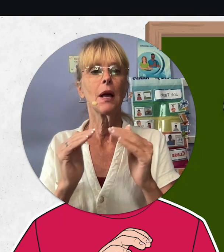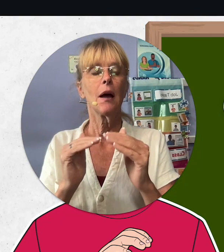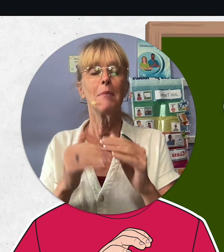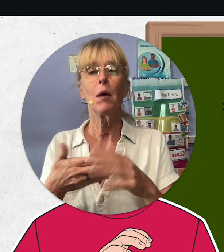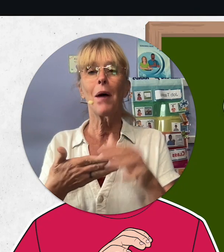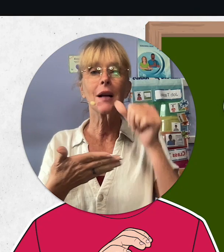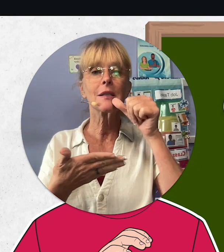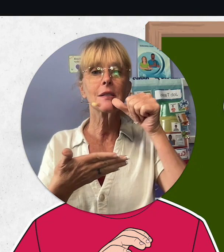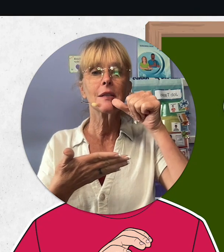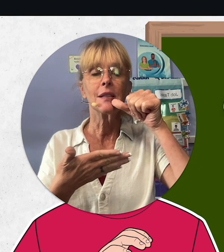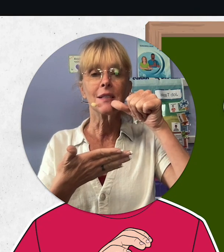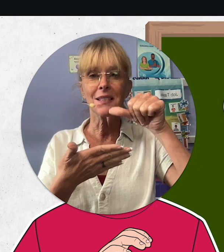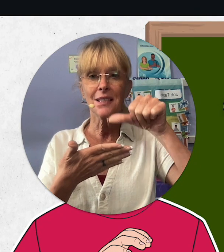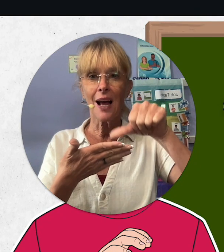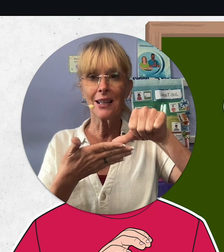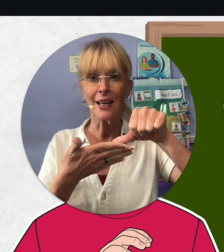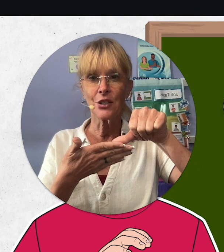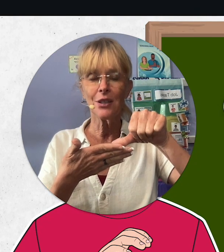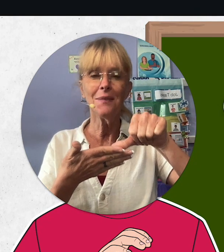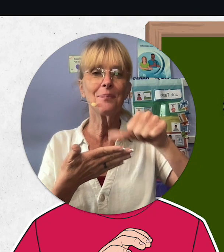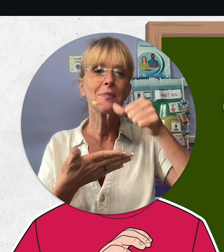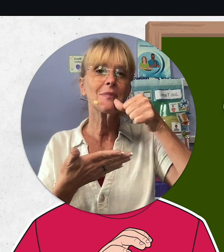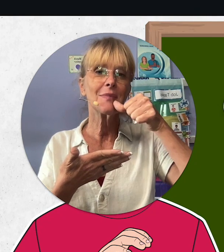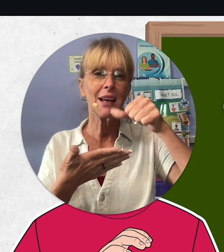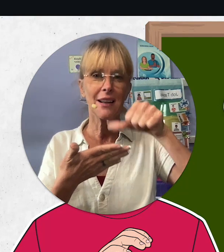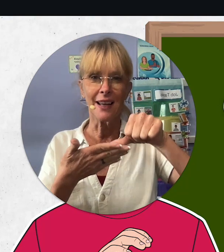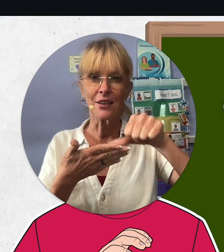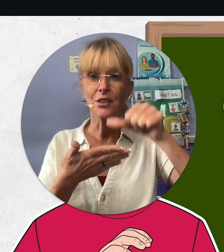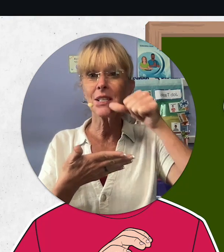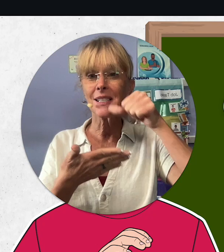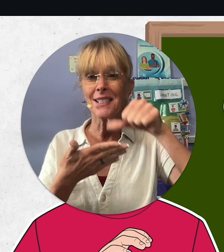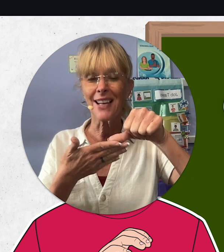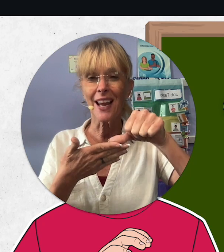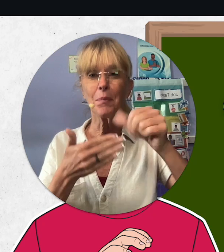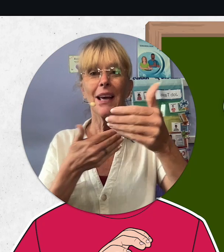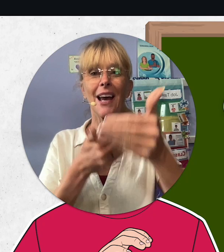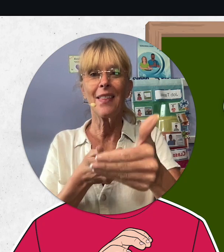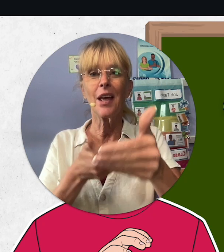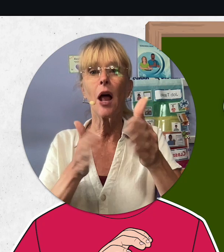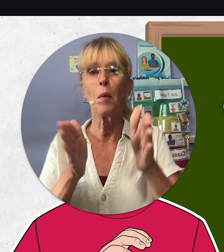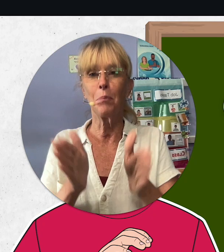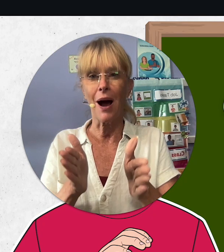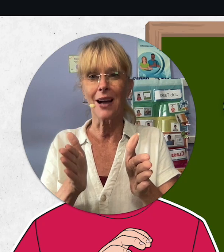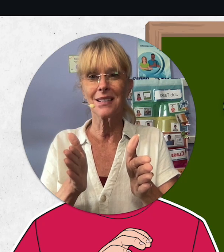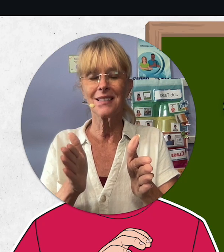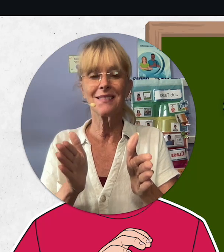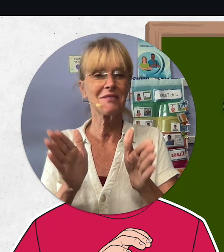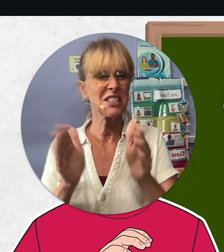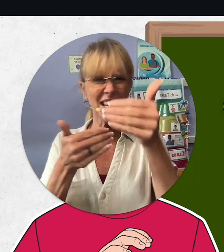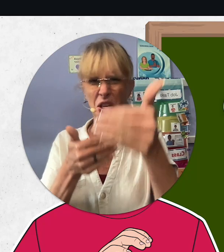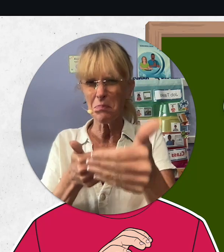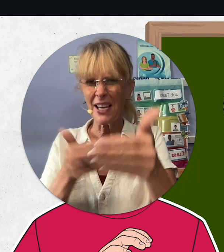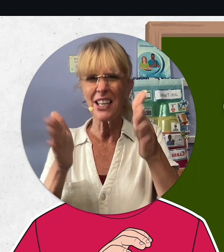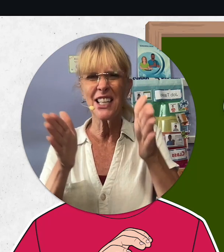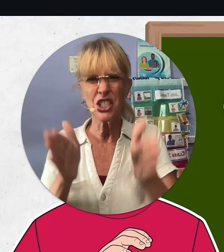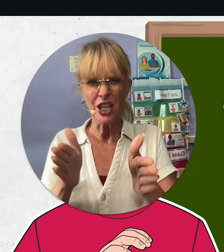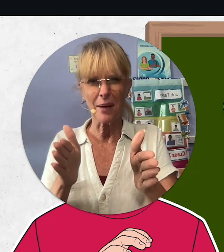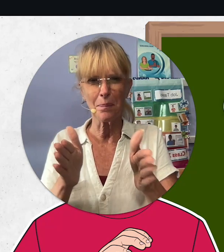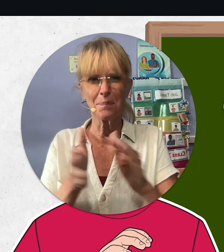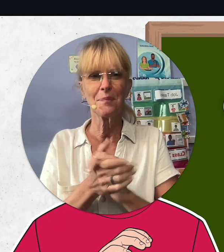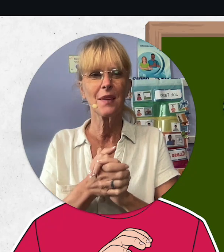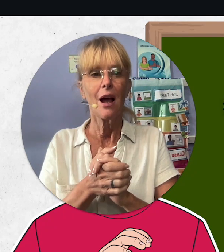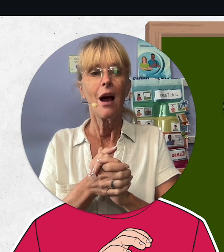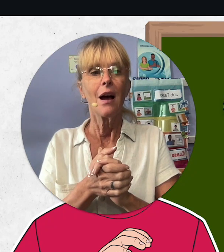kinds. Mailbox. This is a letter. Letter is a stamp, and then a box, just like you're making the